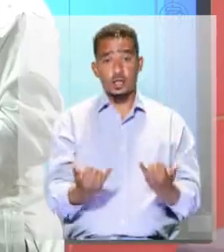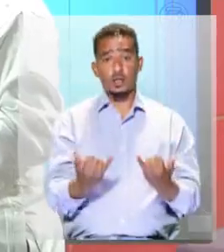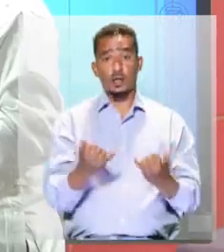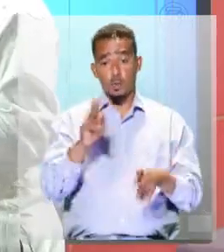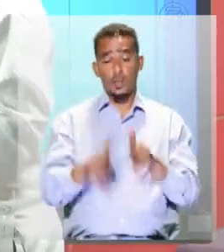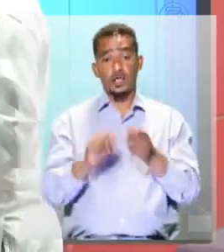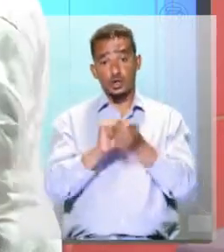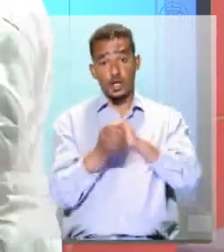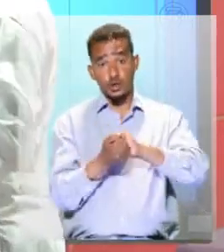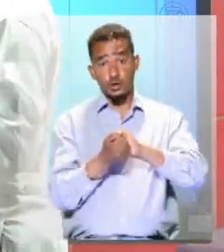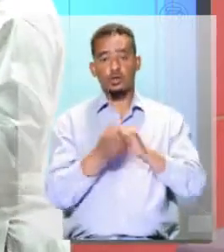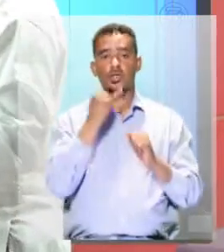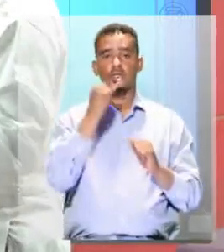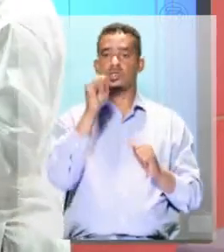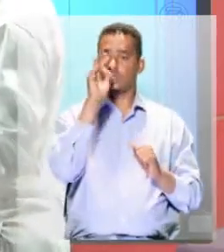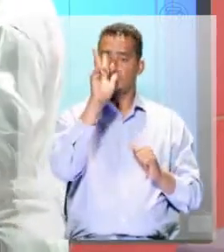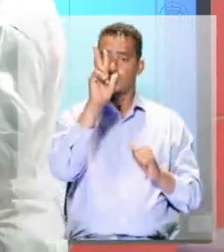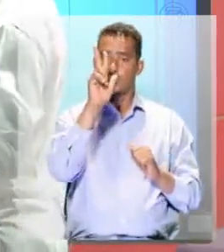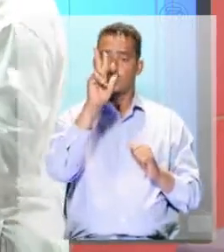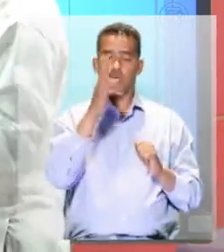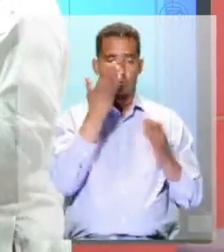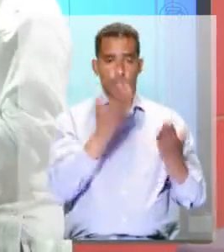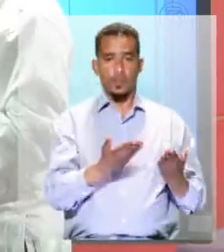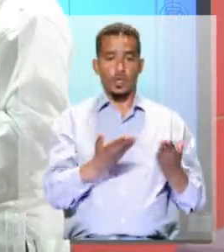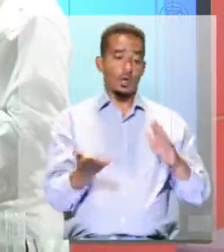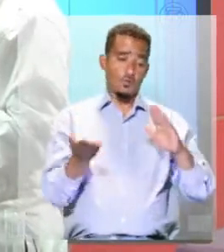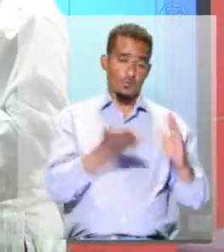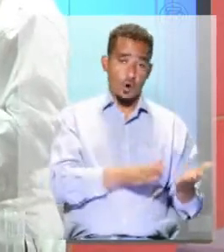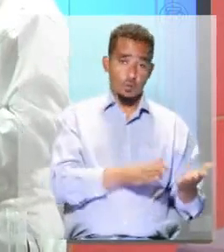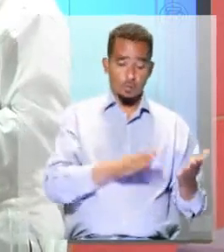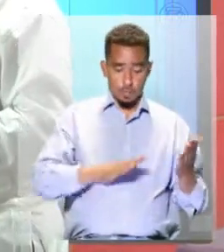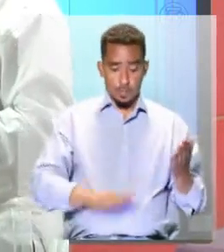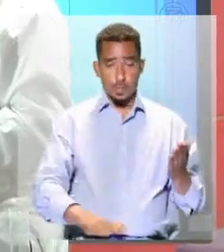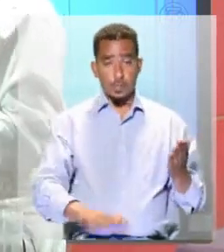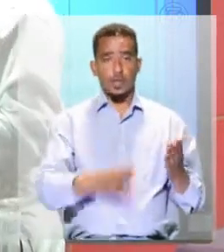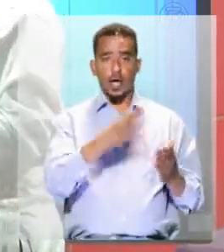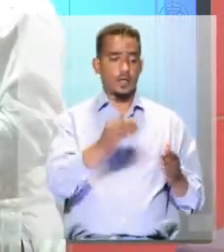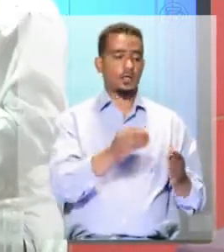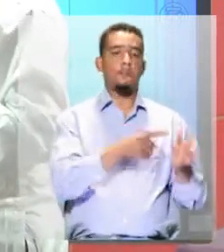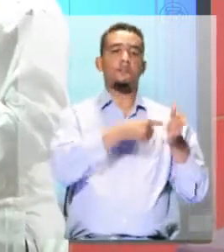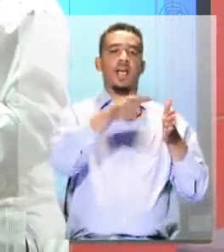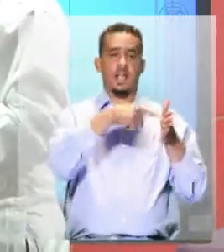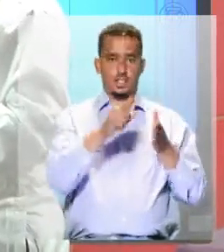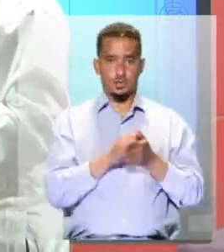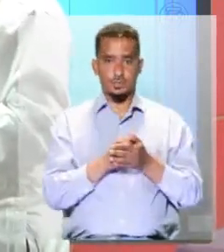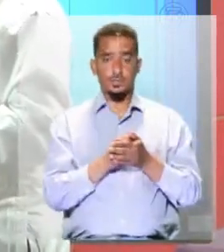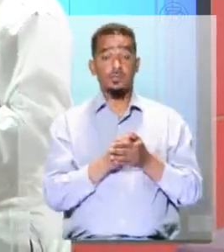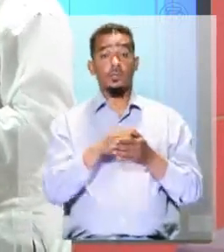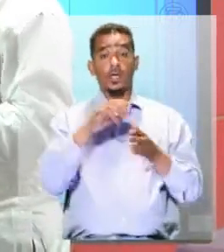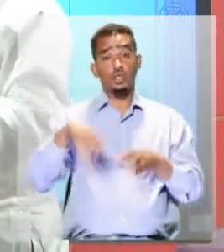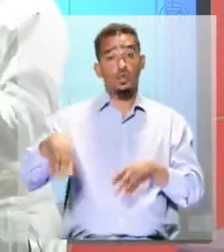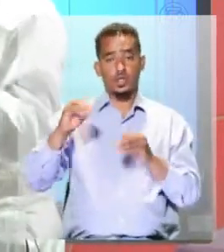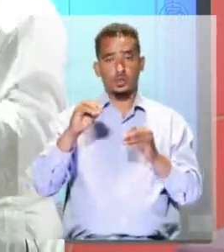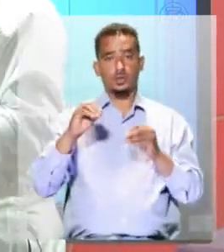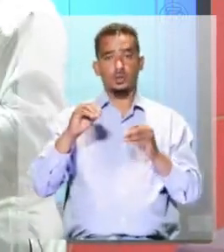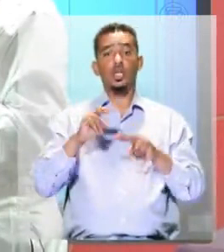result of these three components, that is fertility, mortality, and migration. So